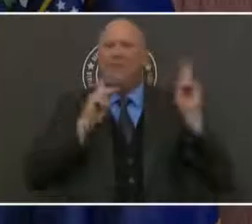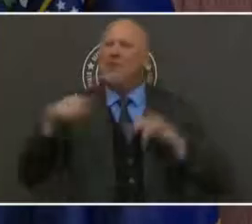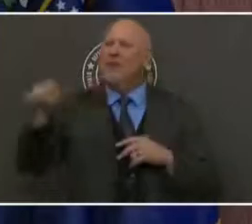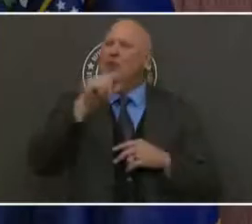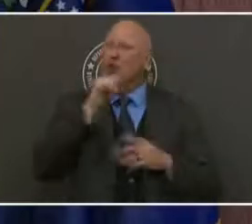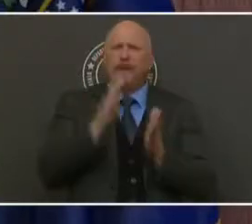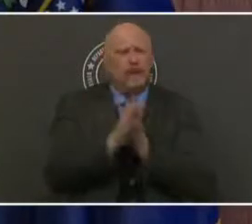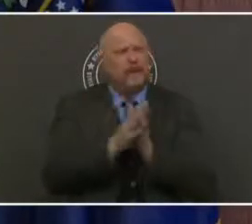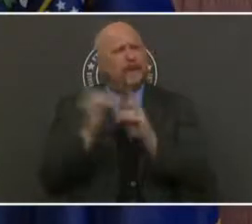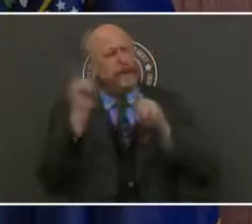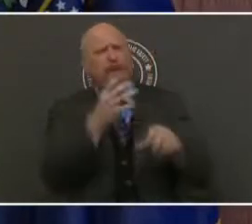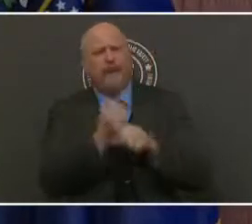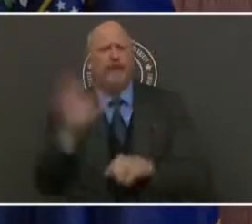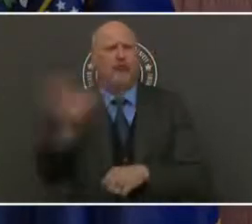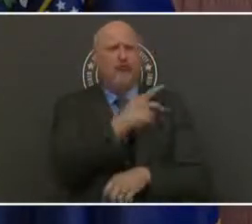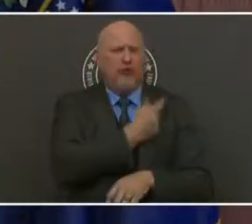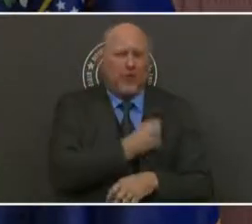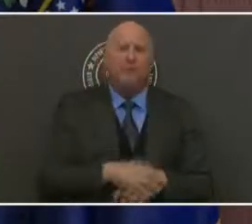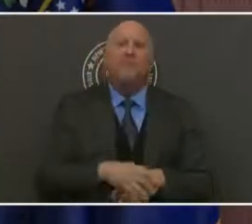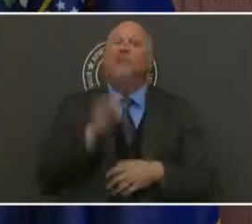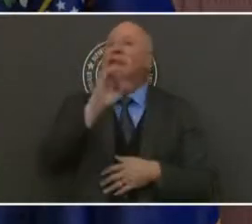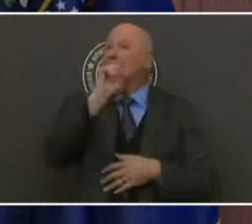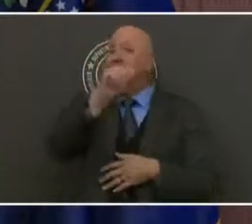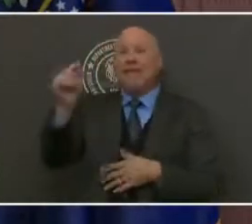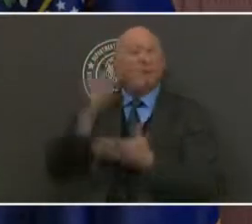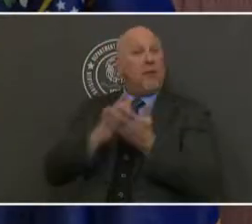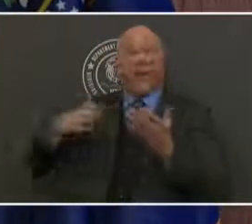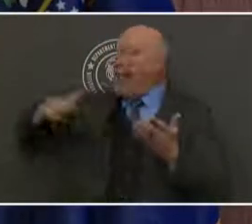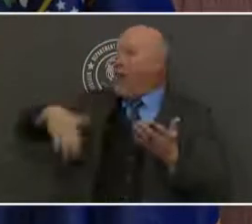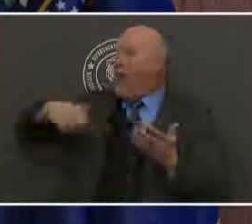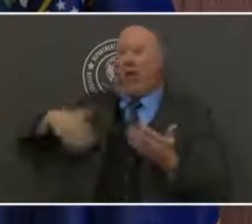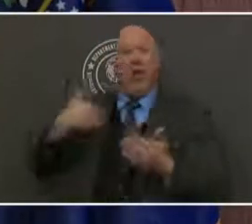appointments available. Please, you can go to